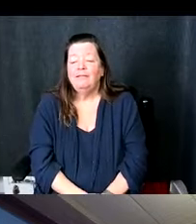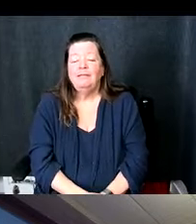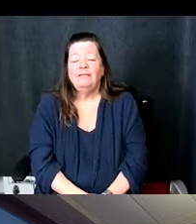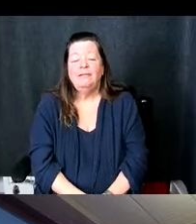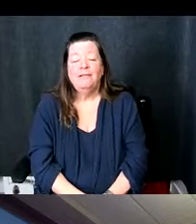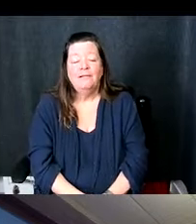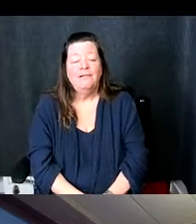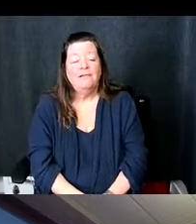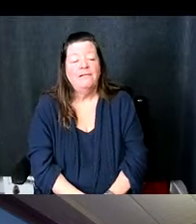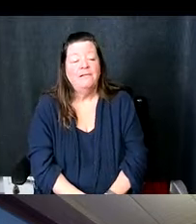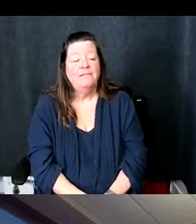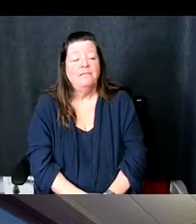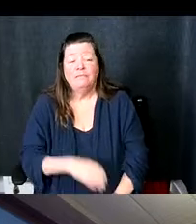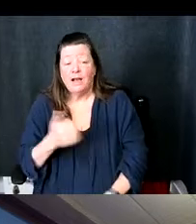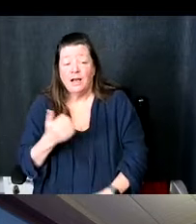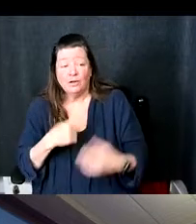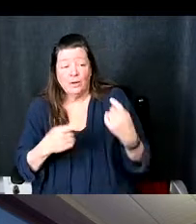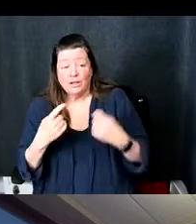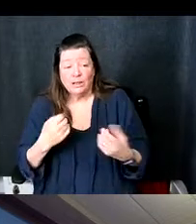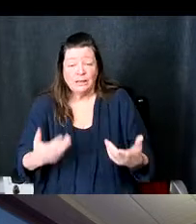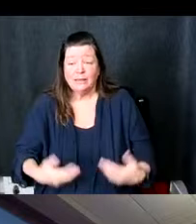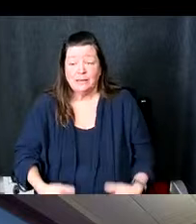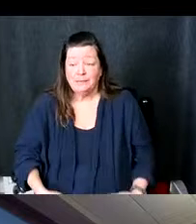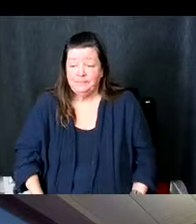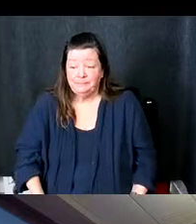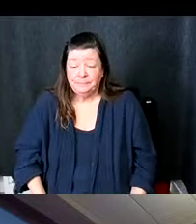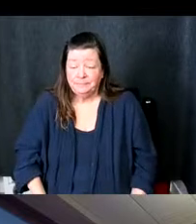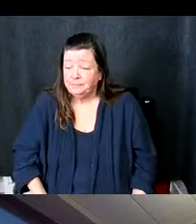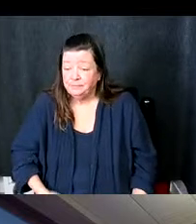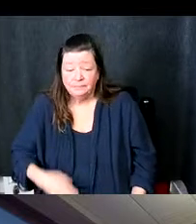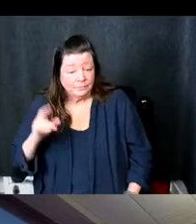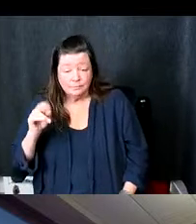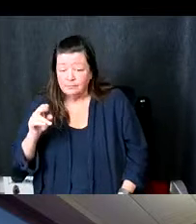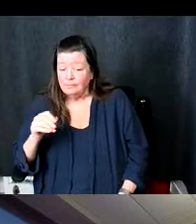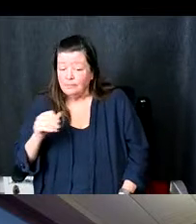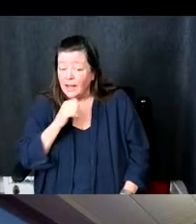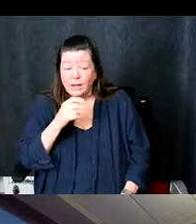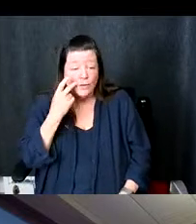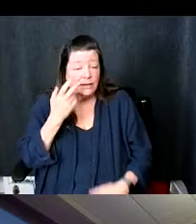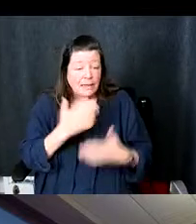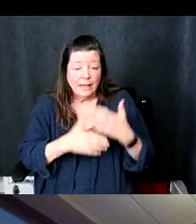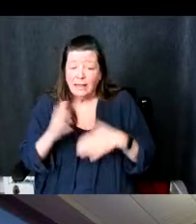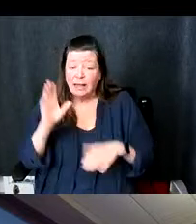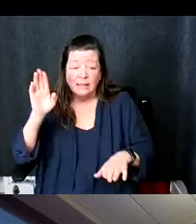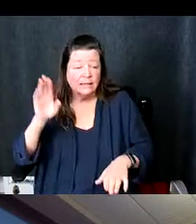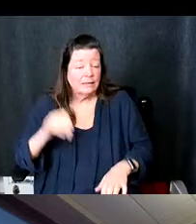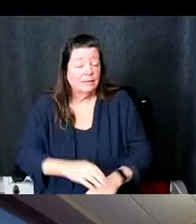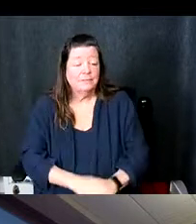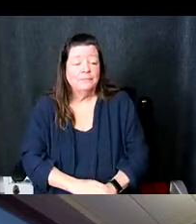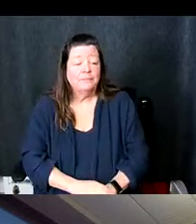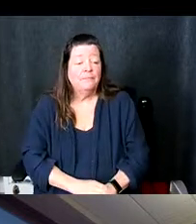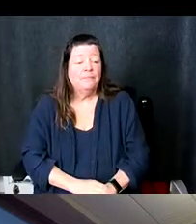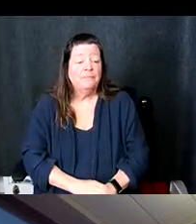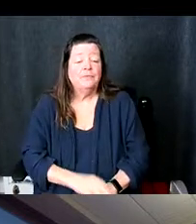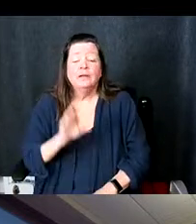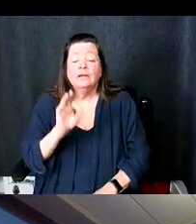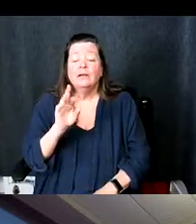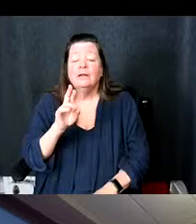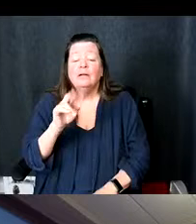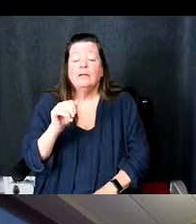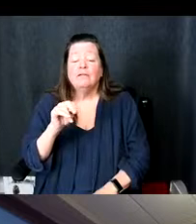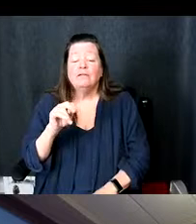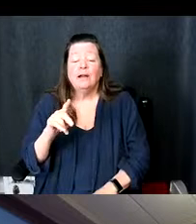There are other questions so line, Emily? Oh, I'm not seeing any more. Okay, Frank, will have